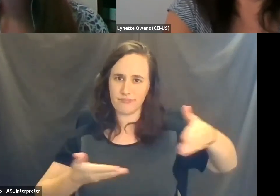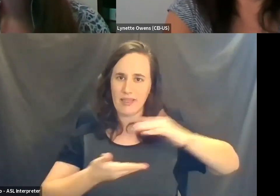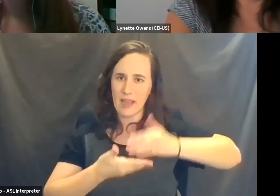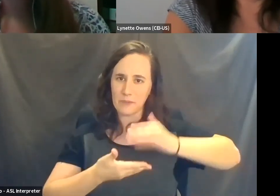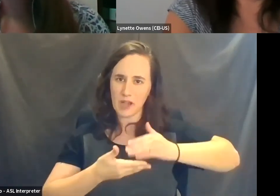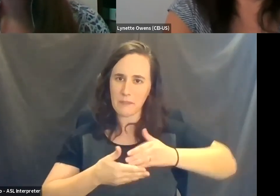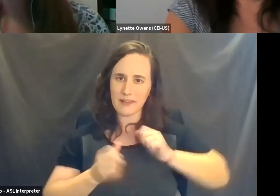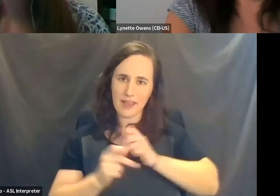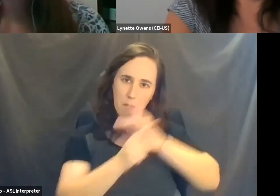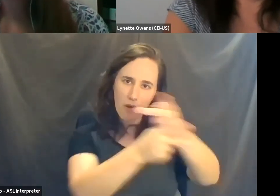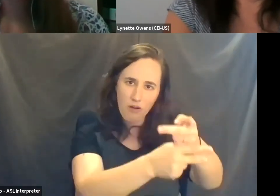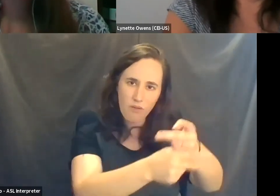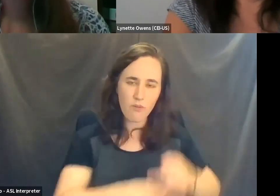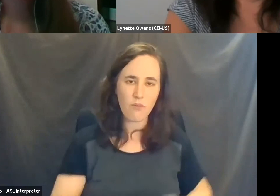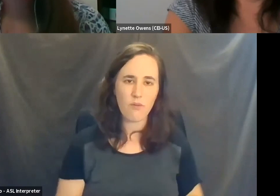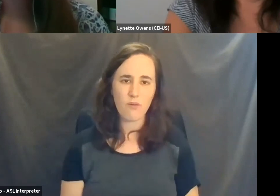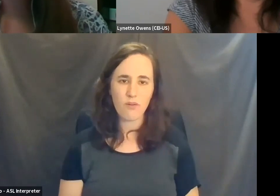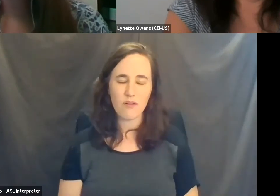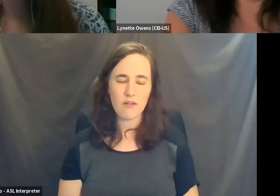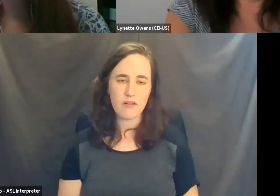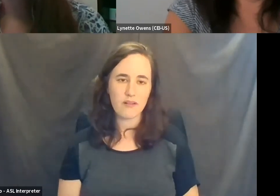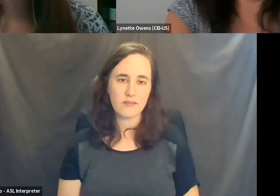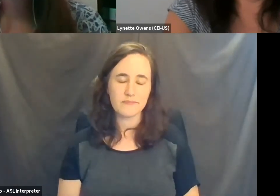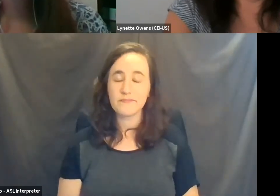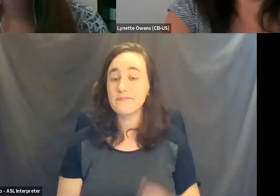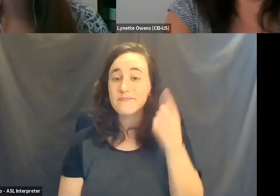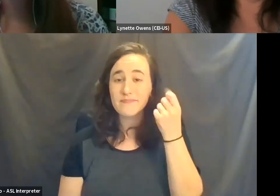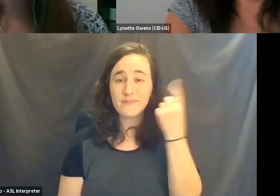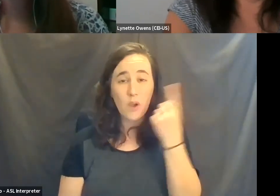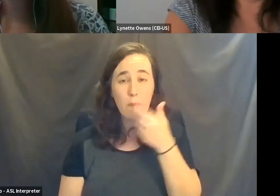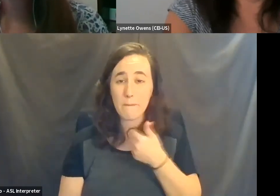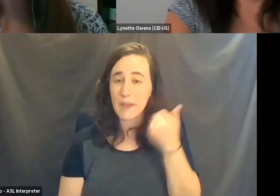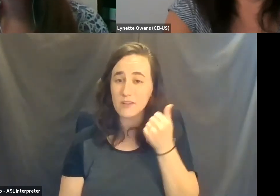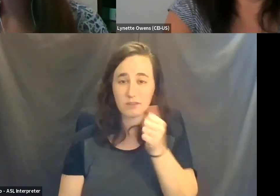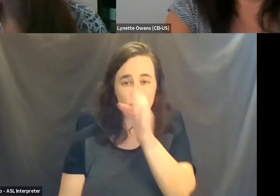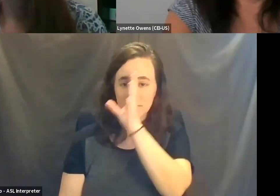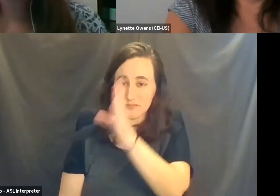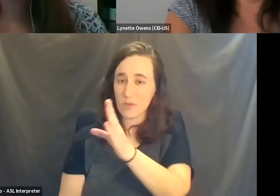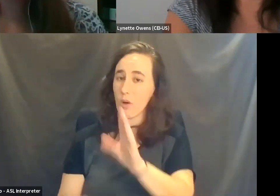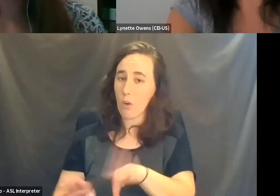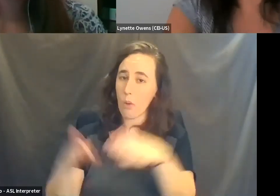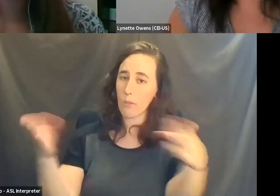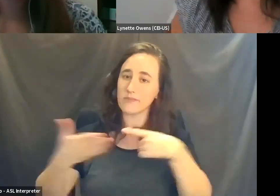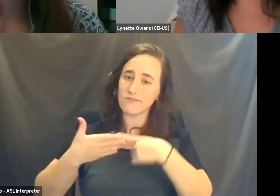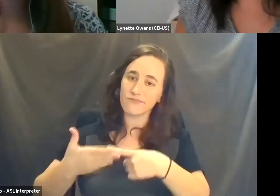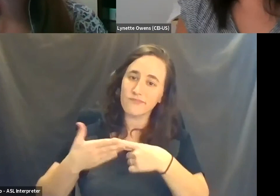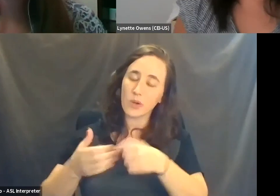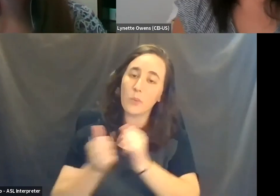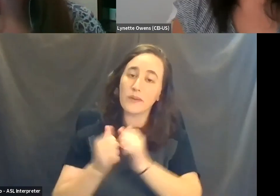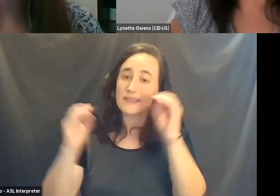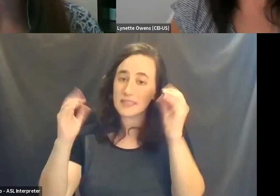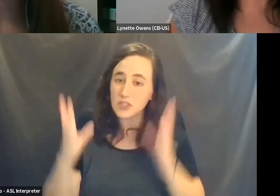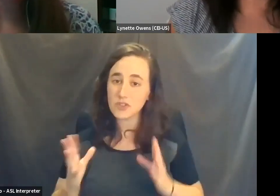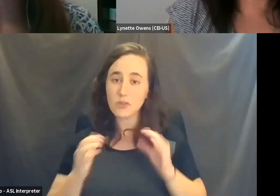that. But it's always better to communicate that with teachers, with the principal, with whoever,